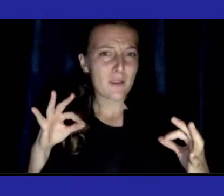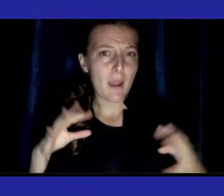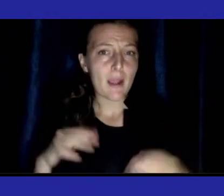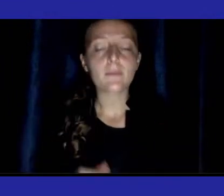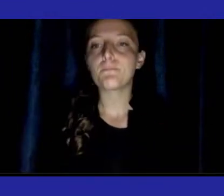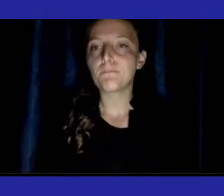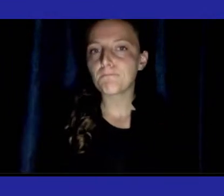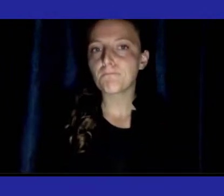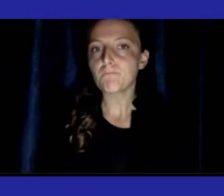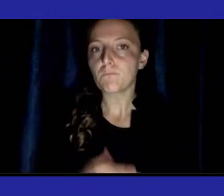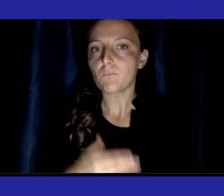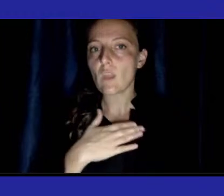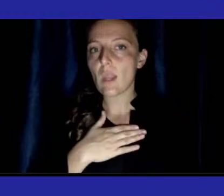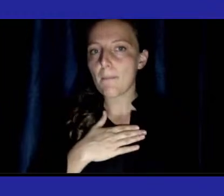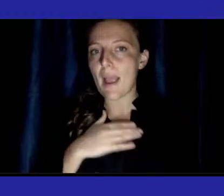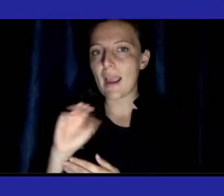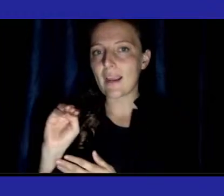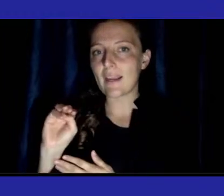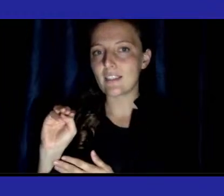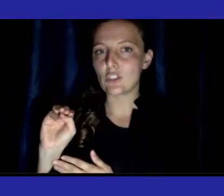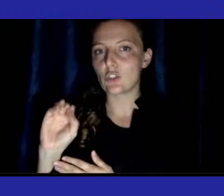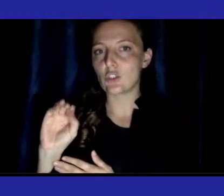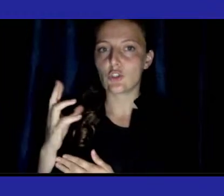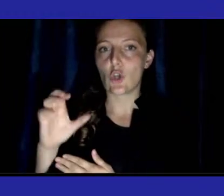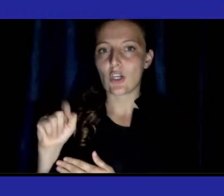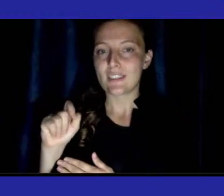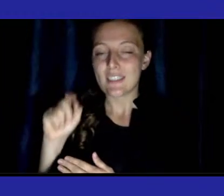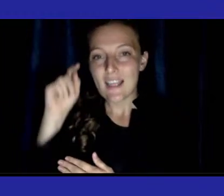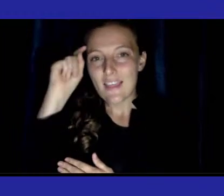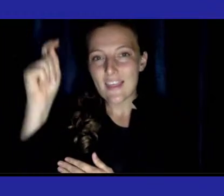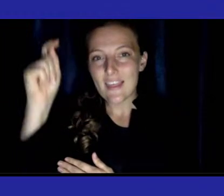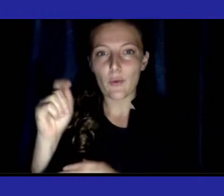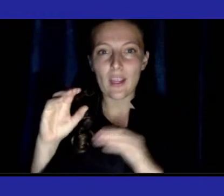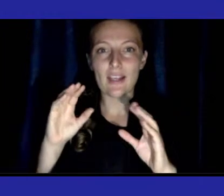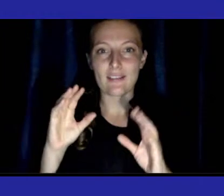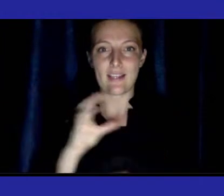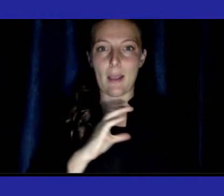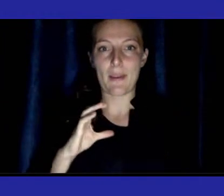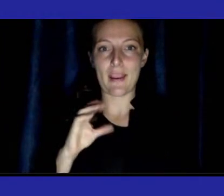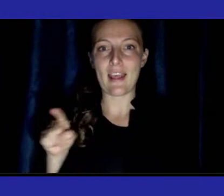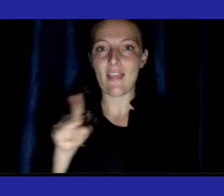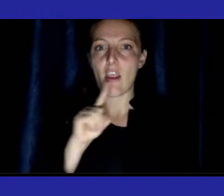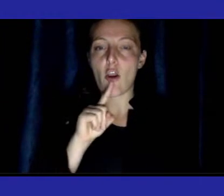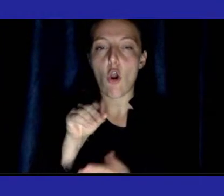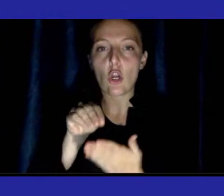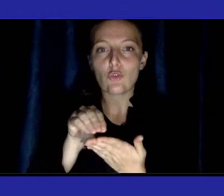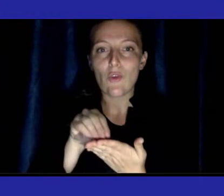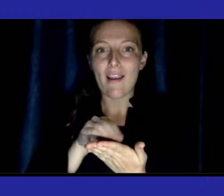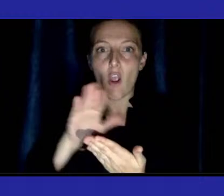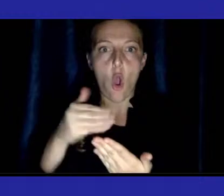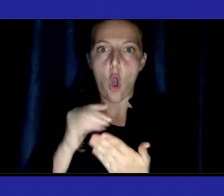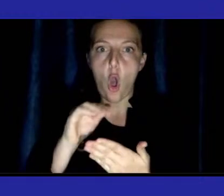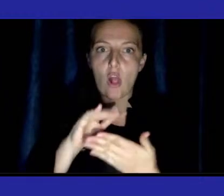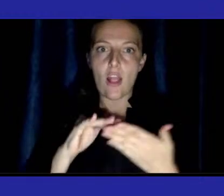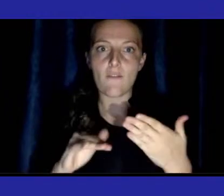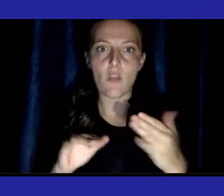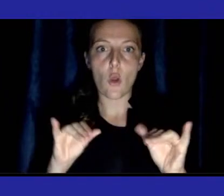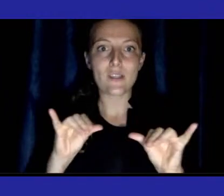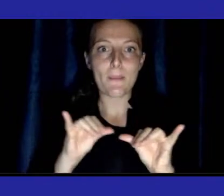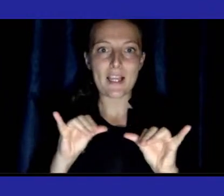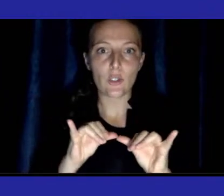steering committee is actively tracking all those metrics. They have their own dashboard as well. At the beginning